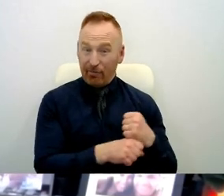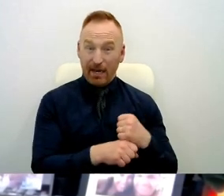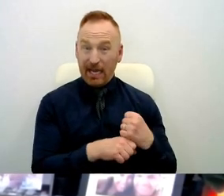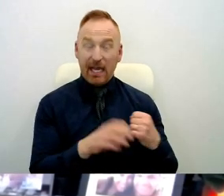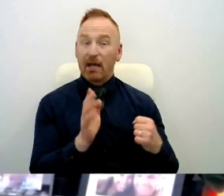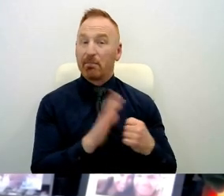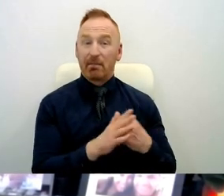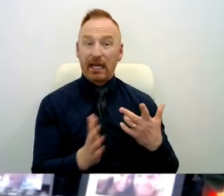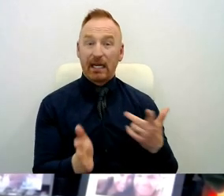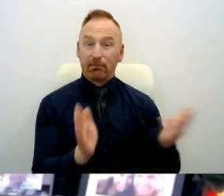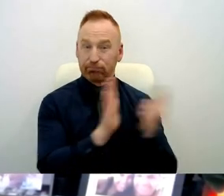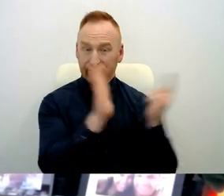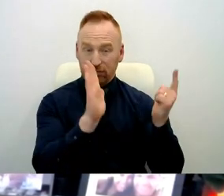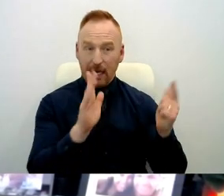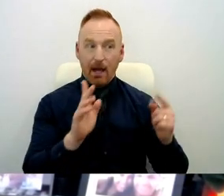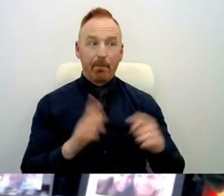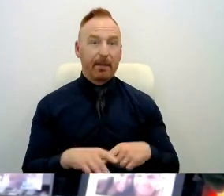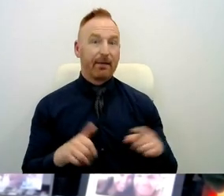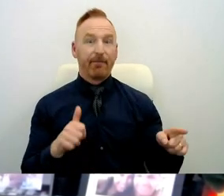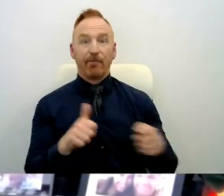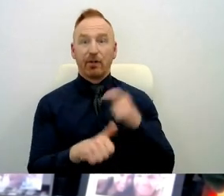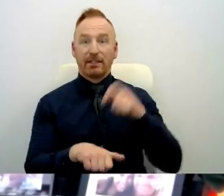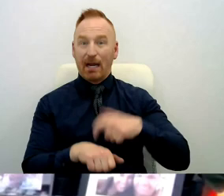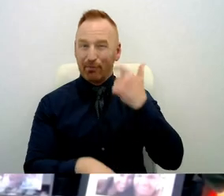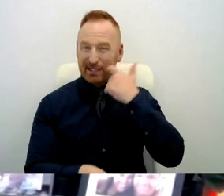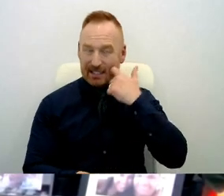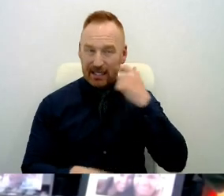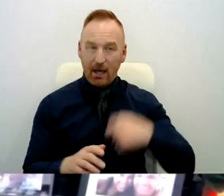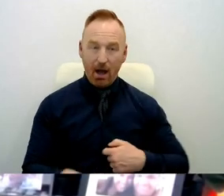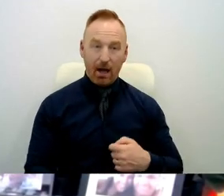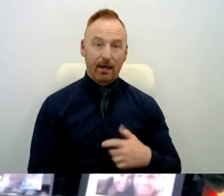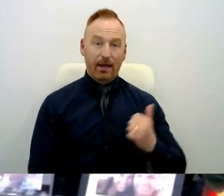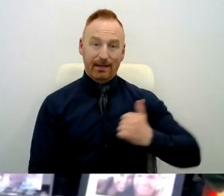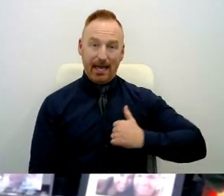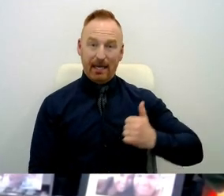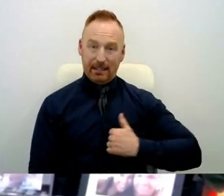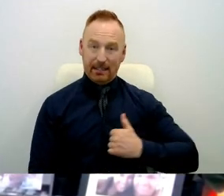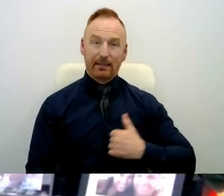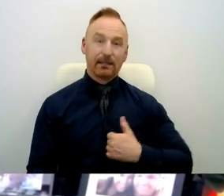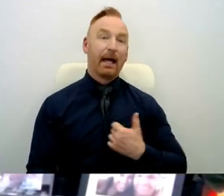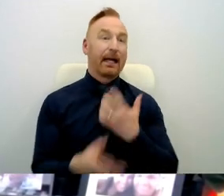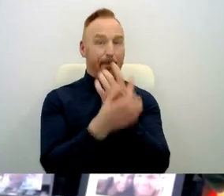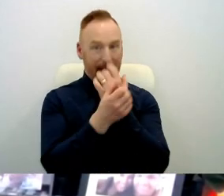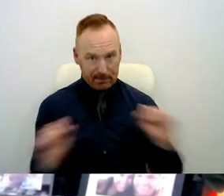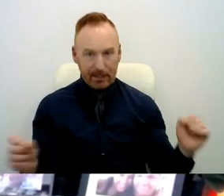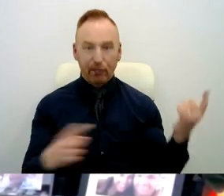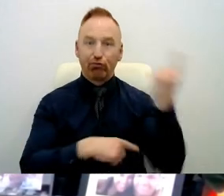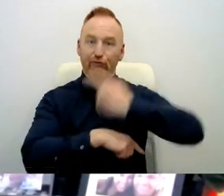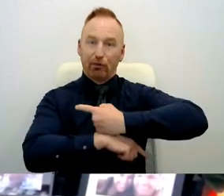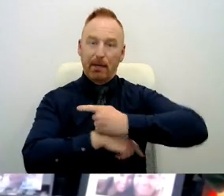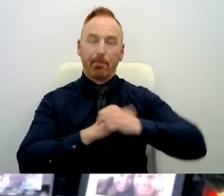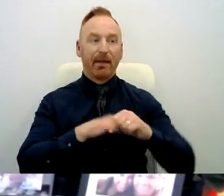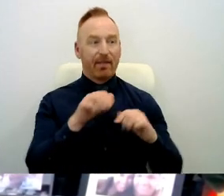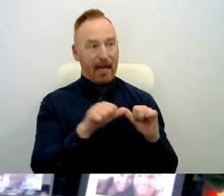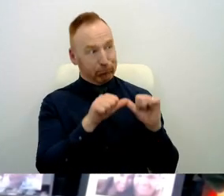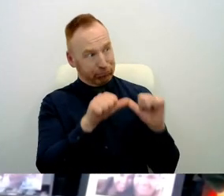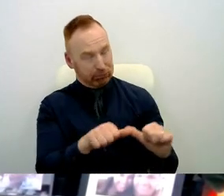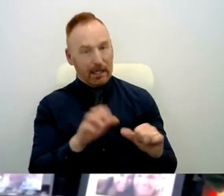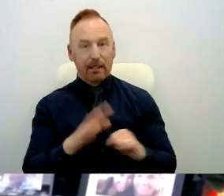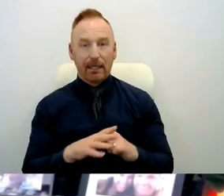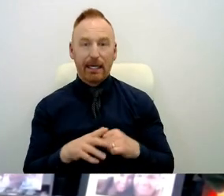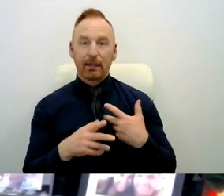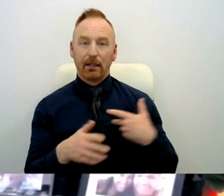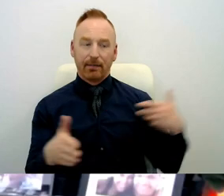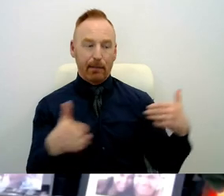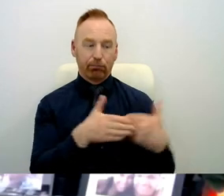recognized for the first time in Canada as Emancipation Day. The condition of free Blacks in Canada, unfortunately, was a continuation of their treatment